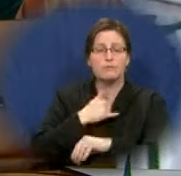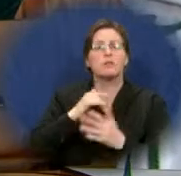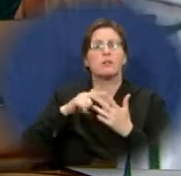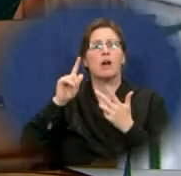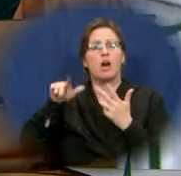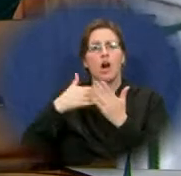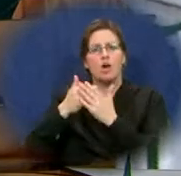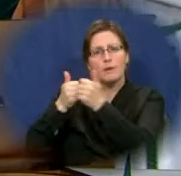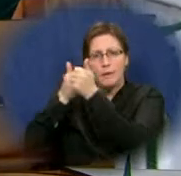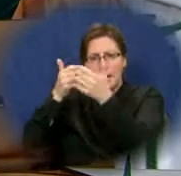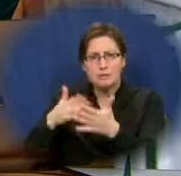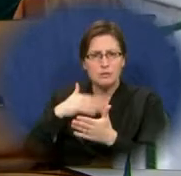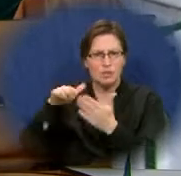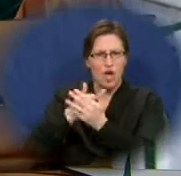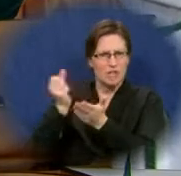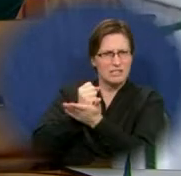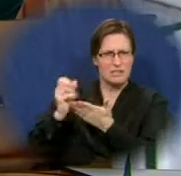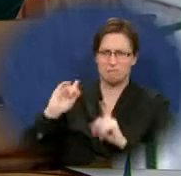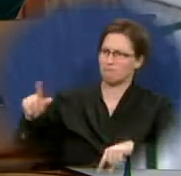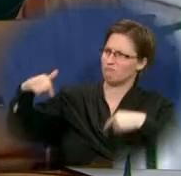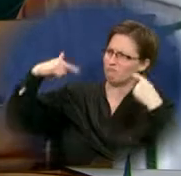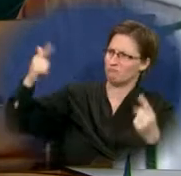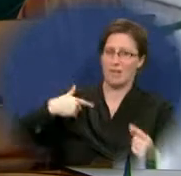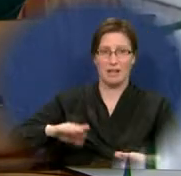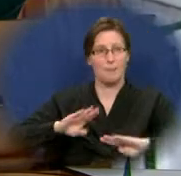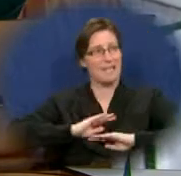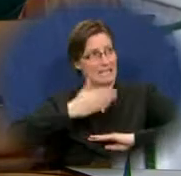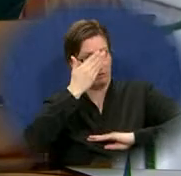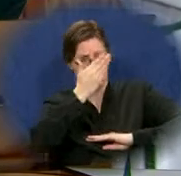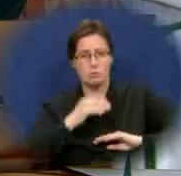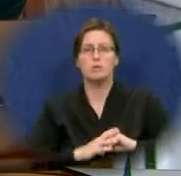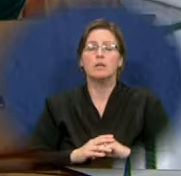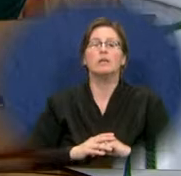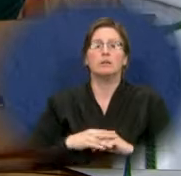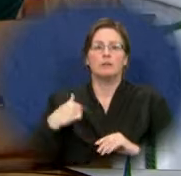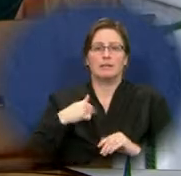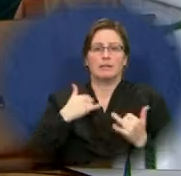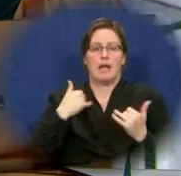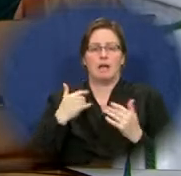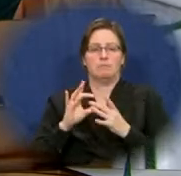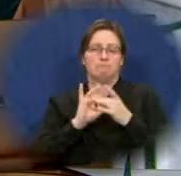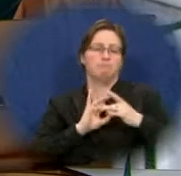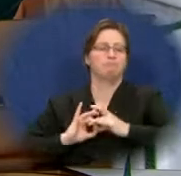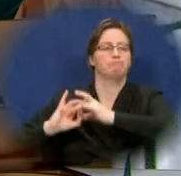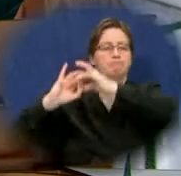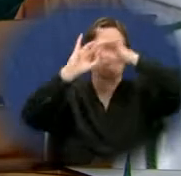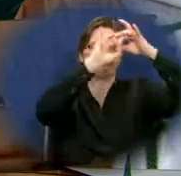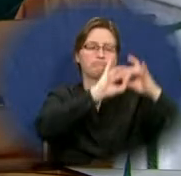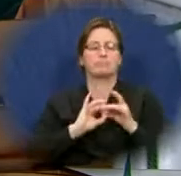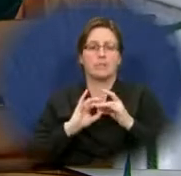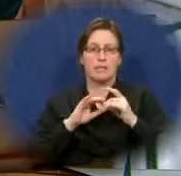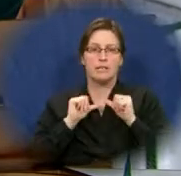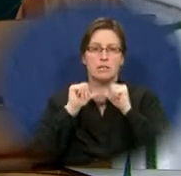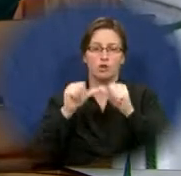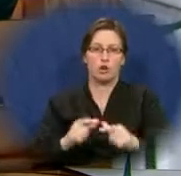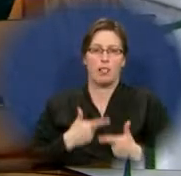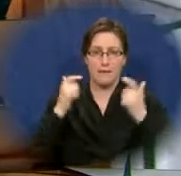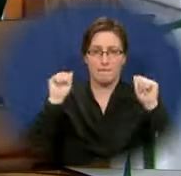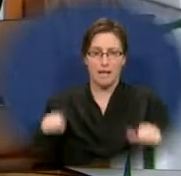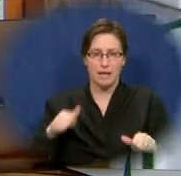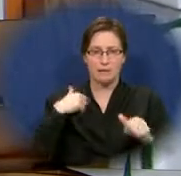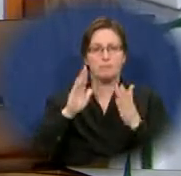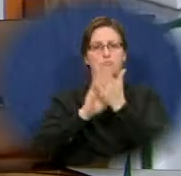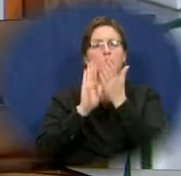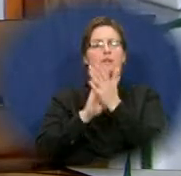the blessed apostles and all the saints who have pleased you throughout the ages, we may merit to be co-heirs to eternal life and may praise